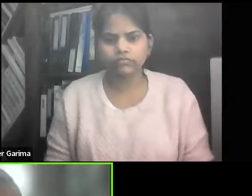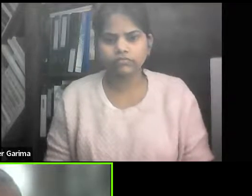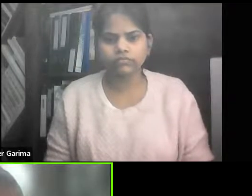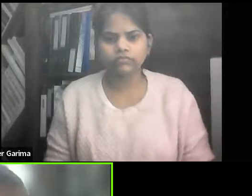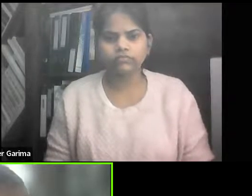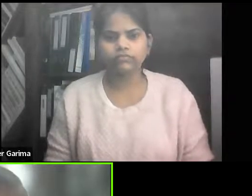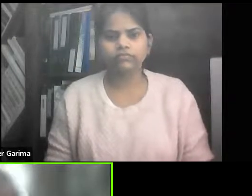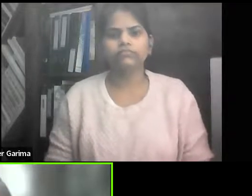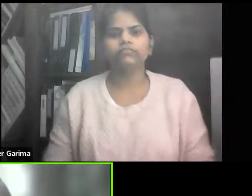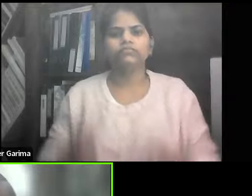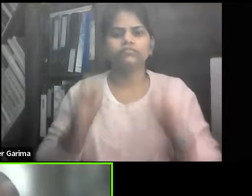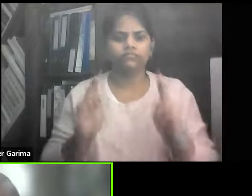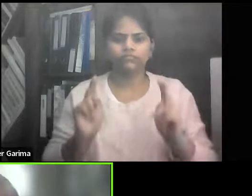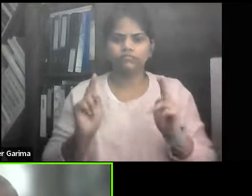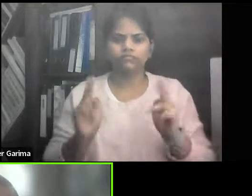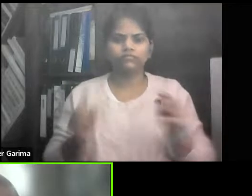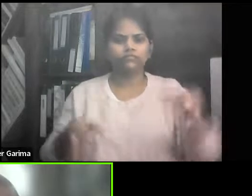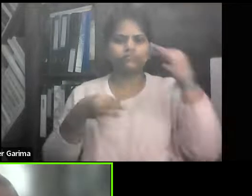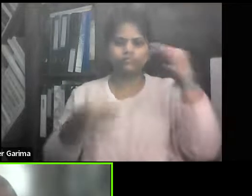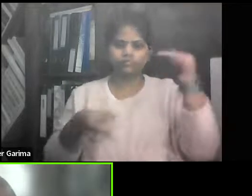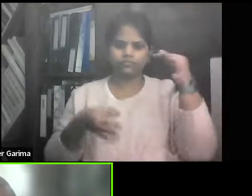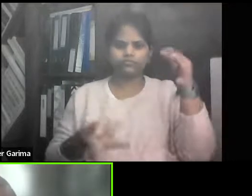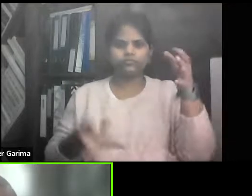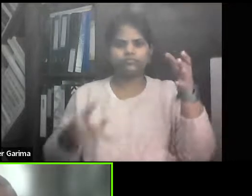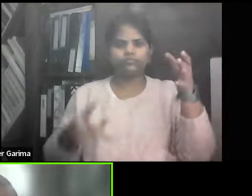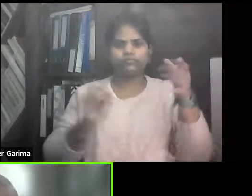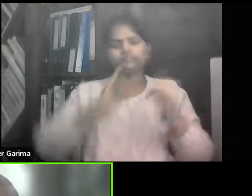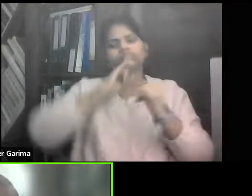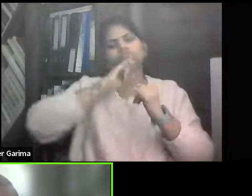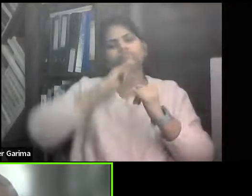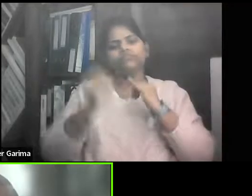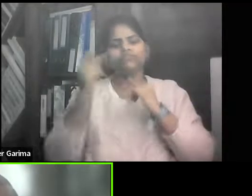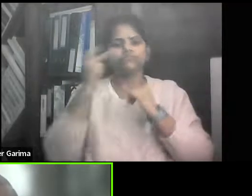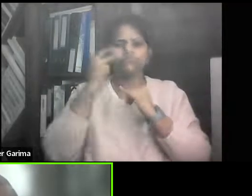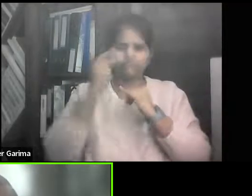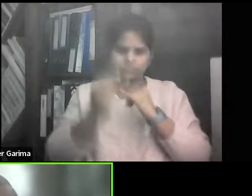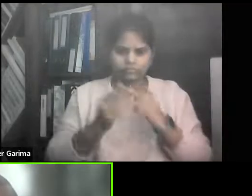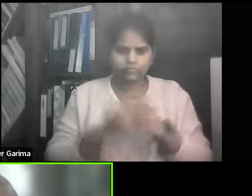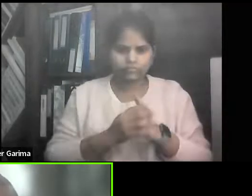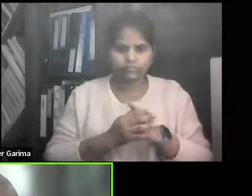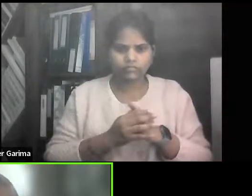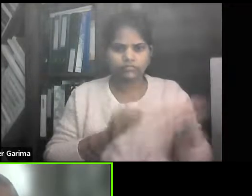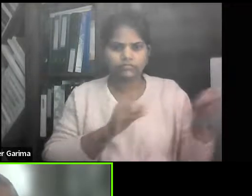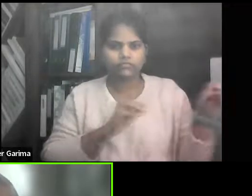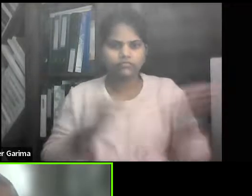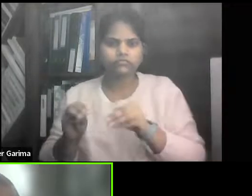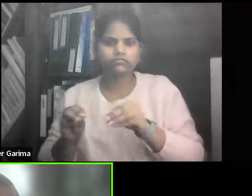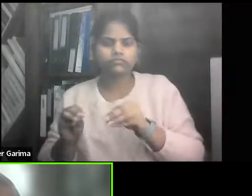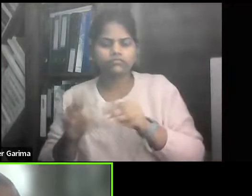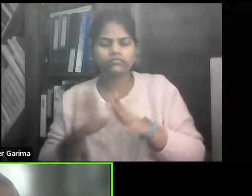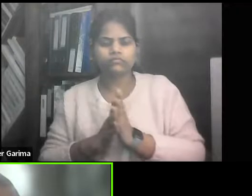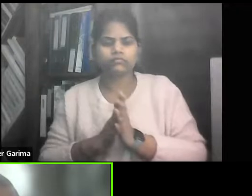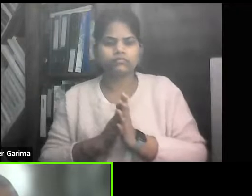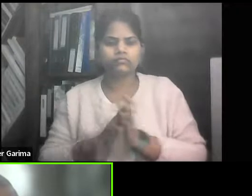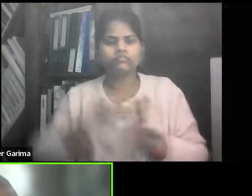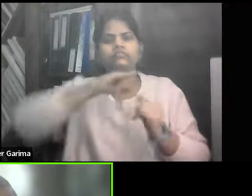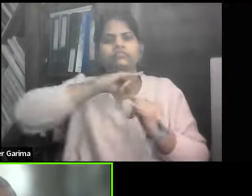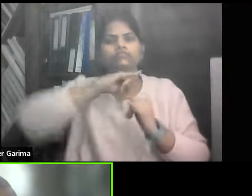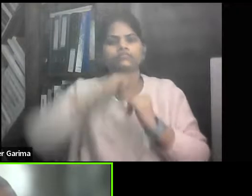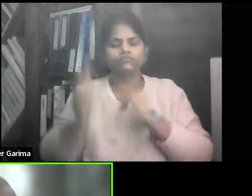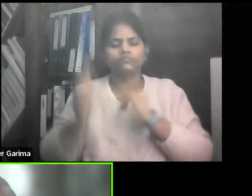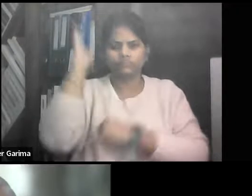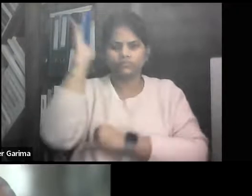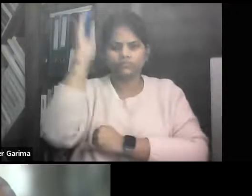Right, so we'll take up the papers again towards the end. Quickly, I'll now move on to the last presenter of the